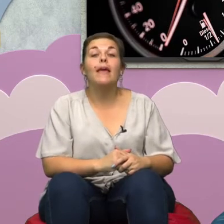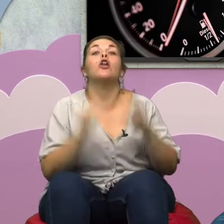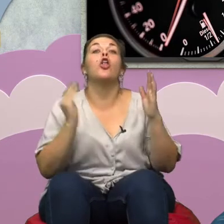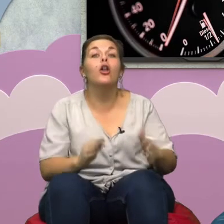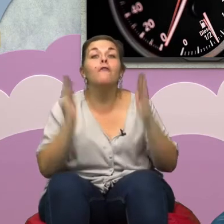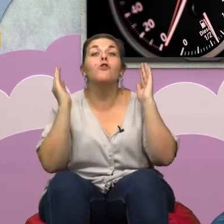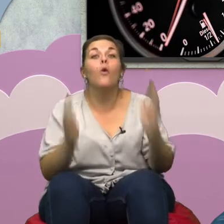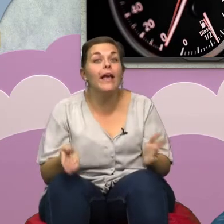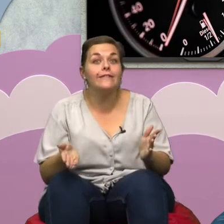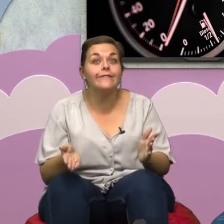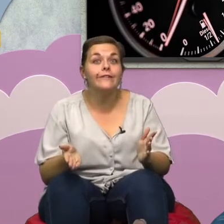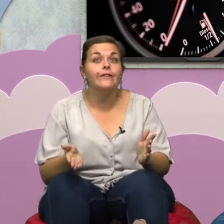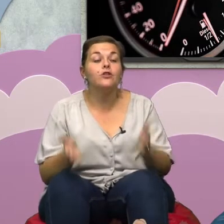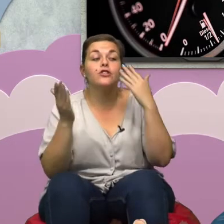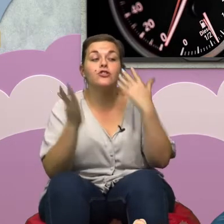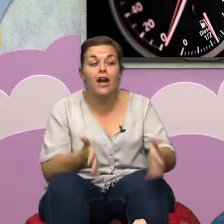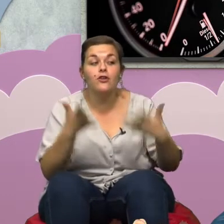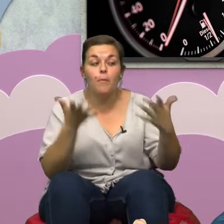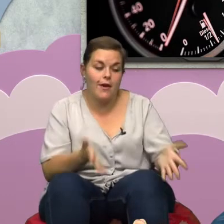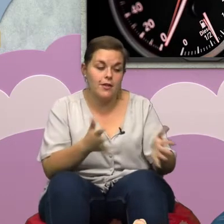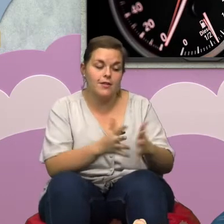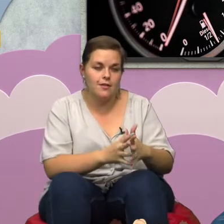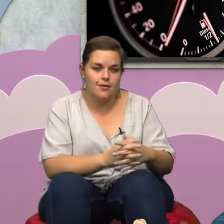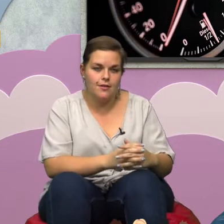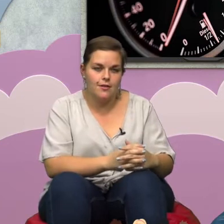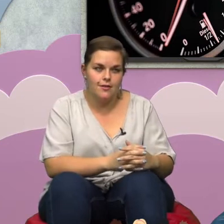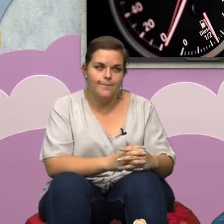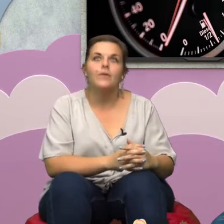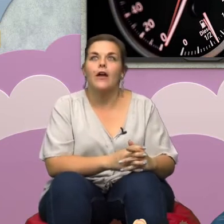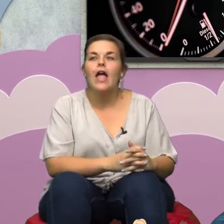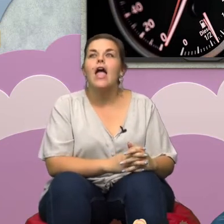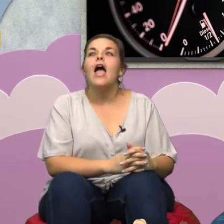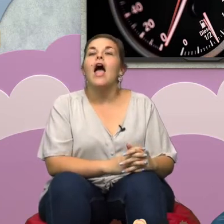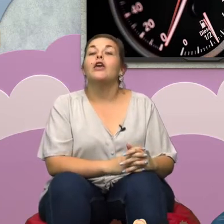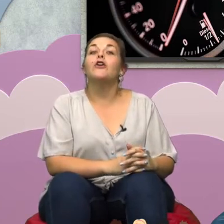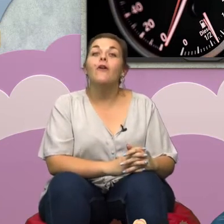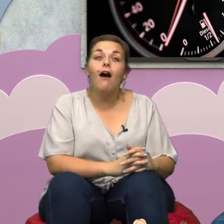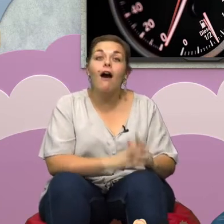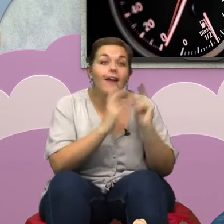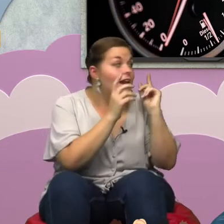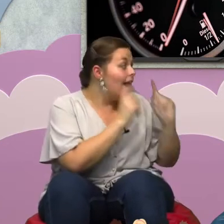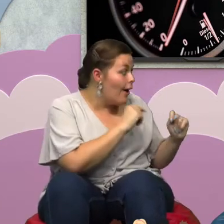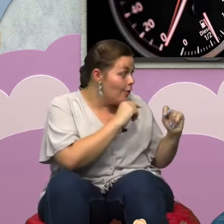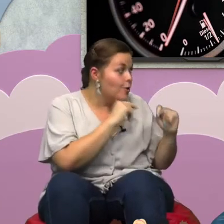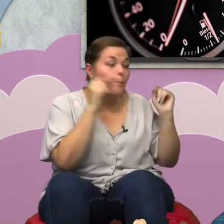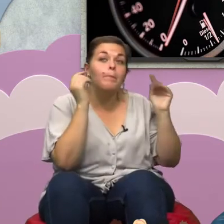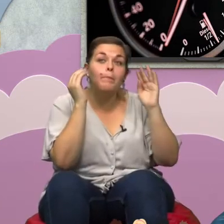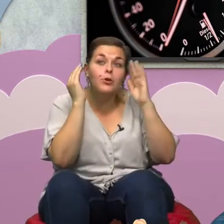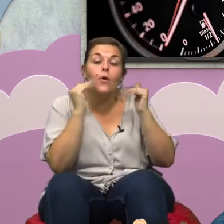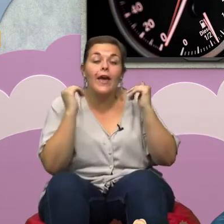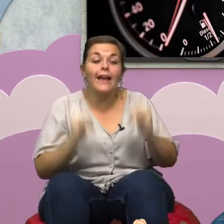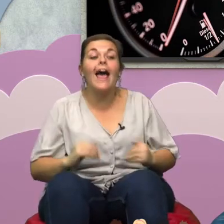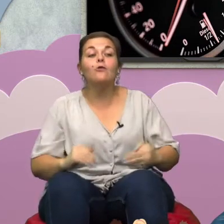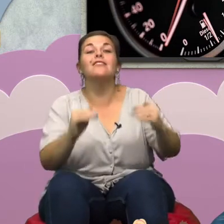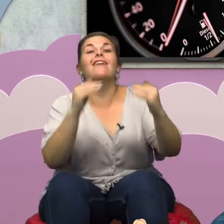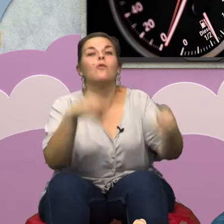make a lot of noise to distract your parents false you are allowed to put